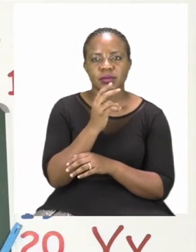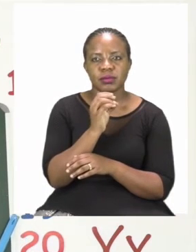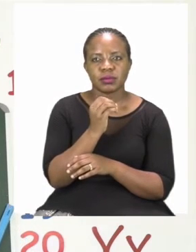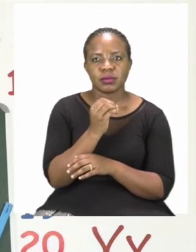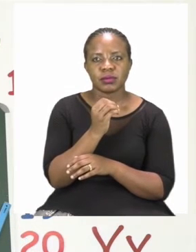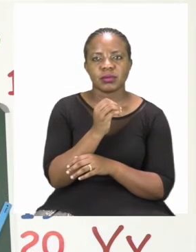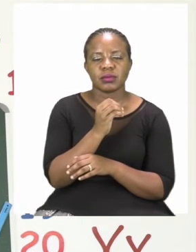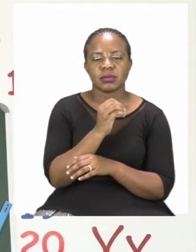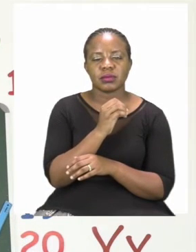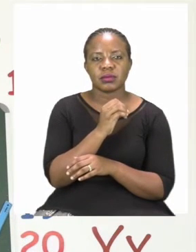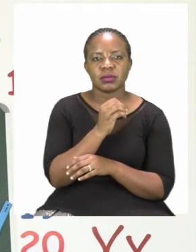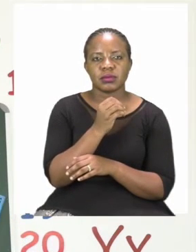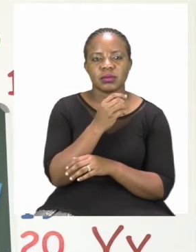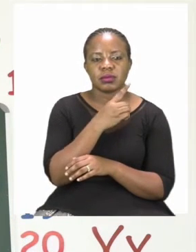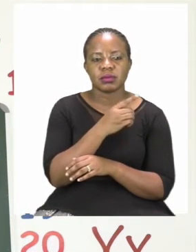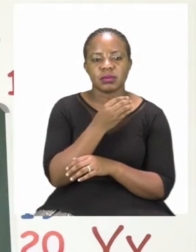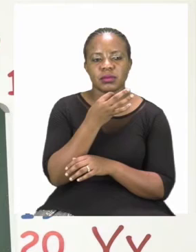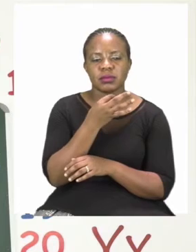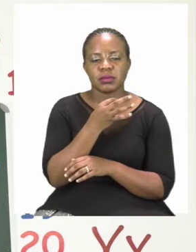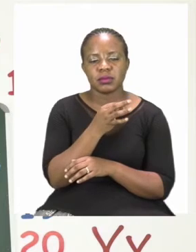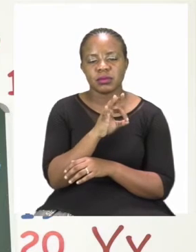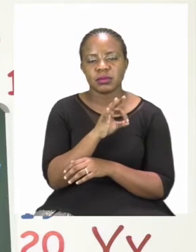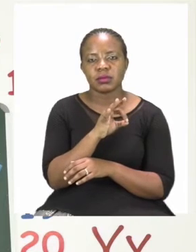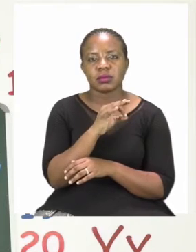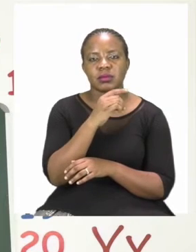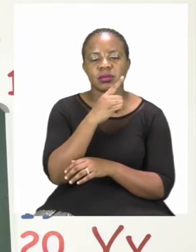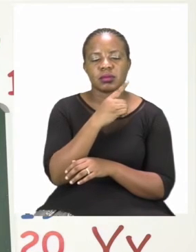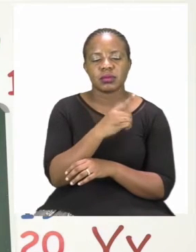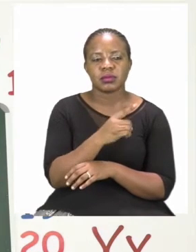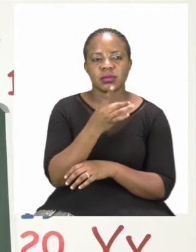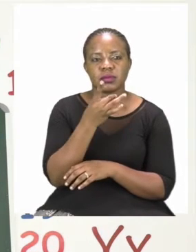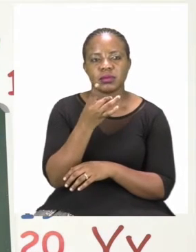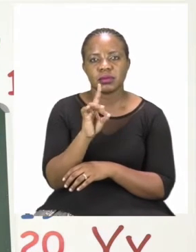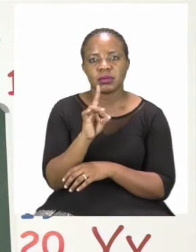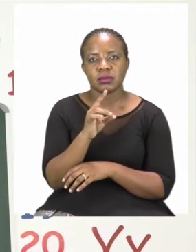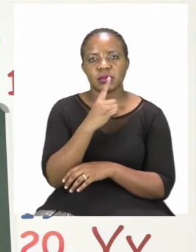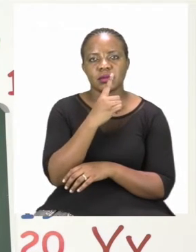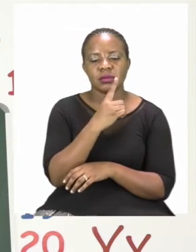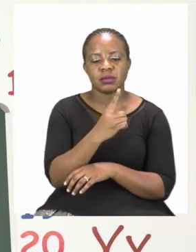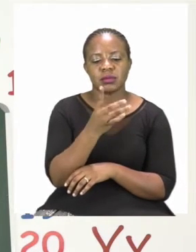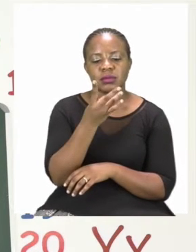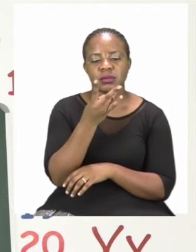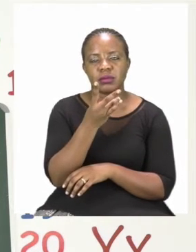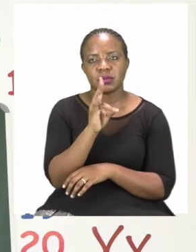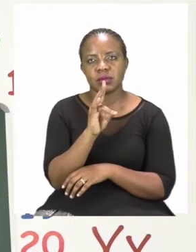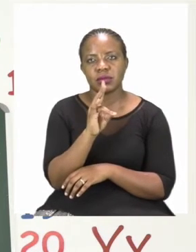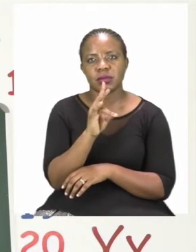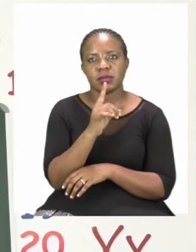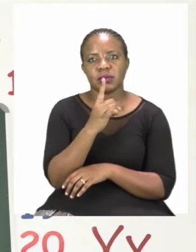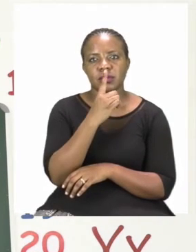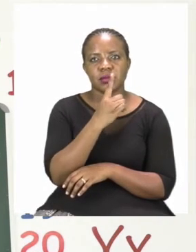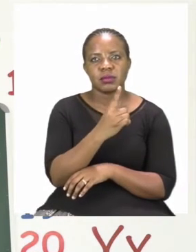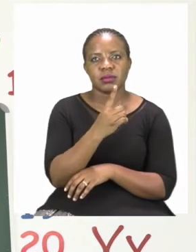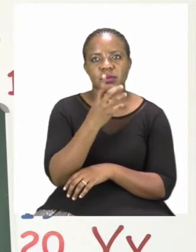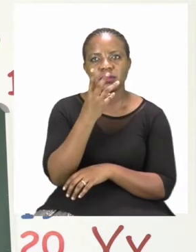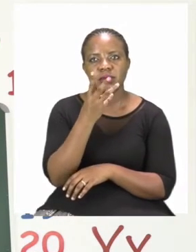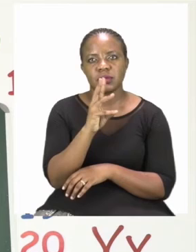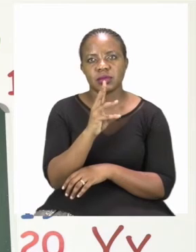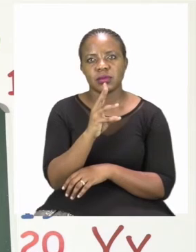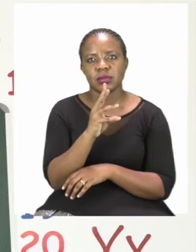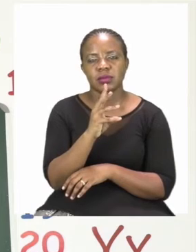20, 19, 18, 17,